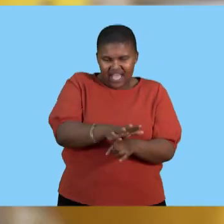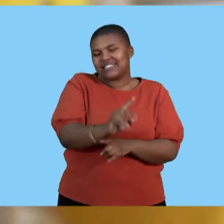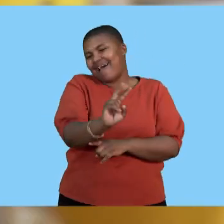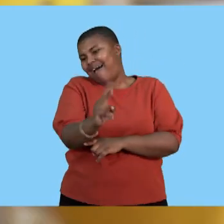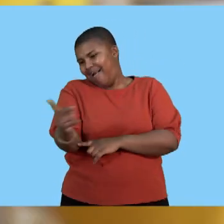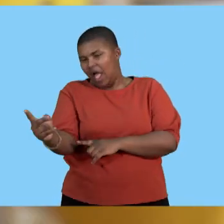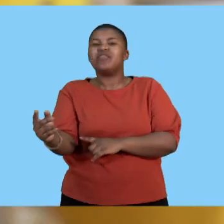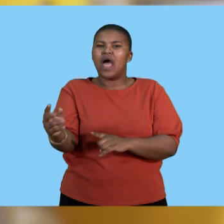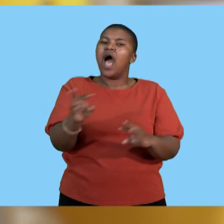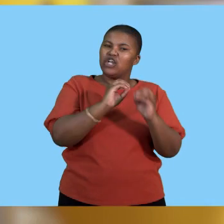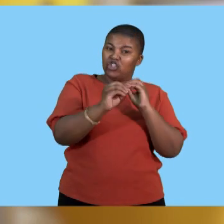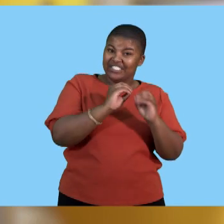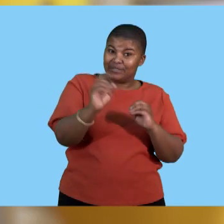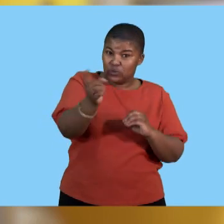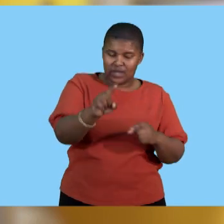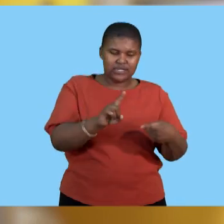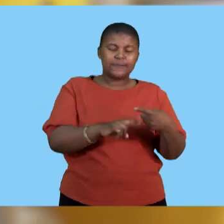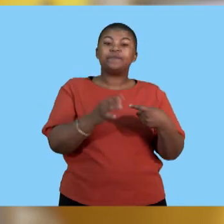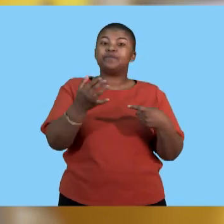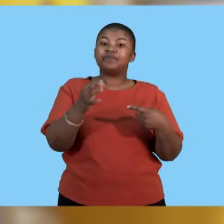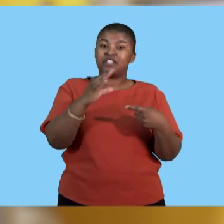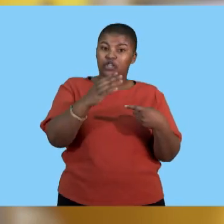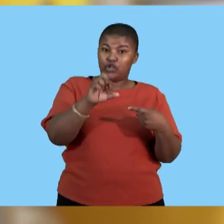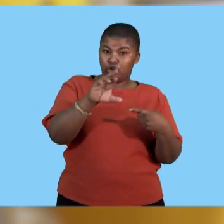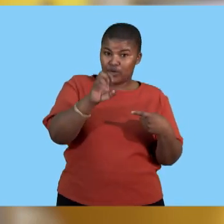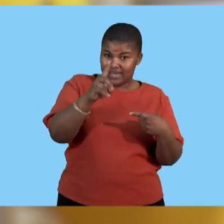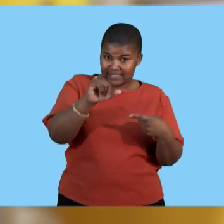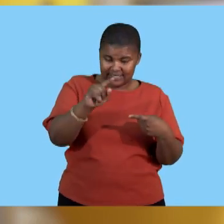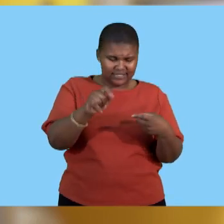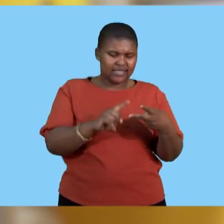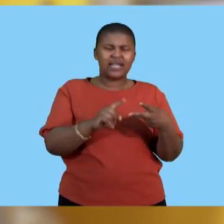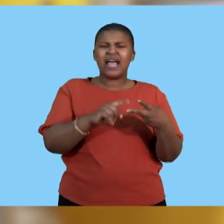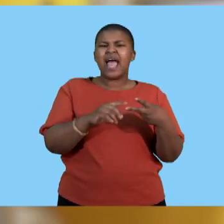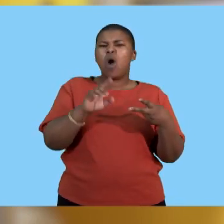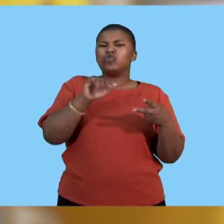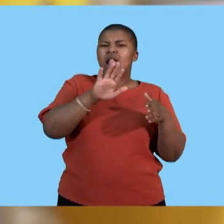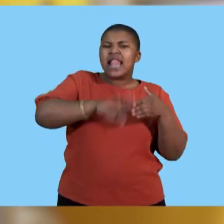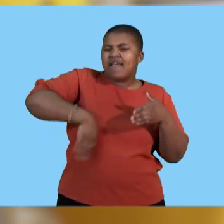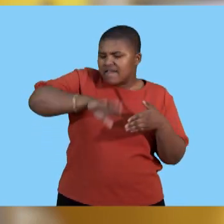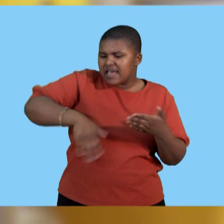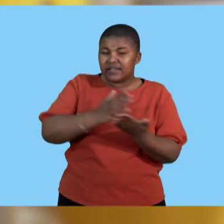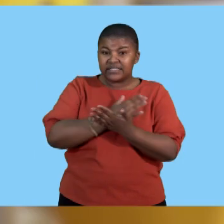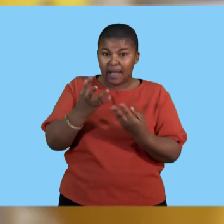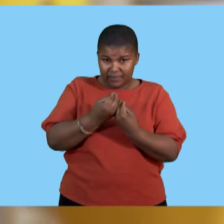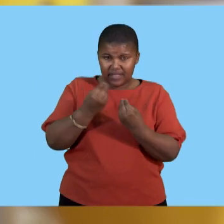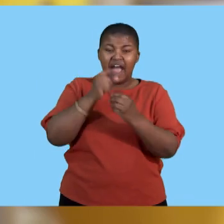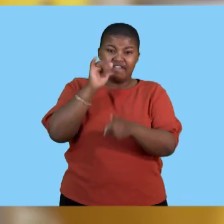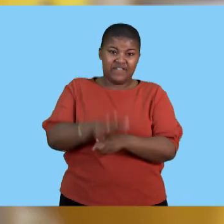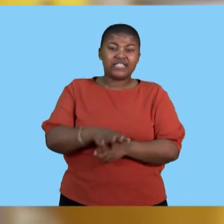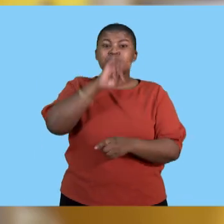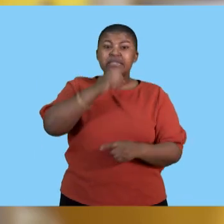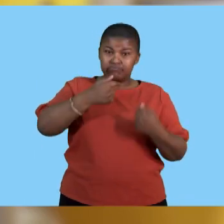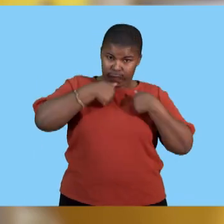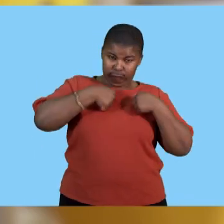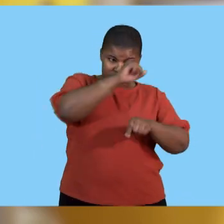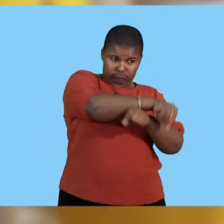affect other adjustments, such as your trading stock surplus and the trading stock deficit. So we don't ignore